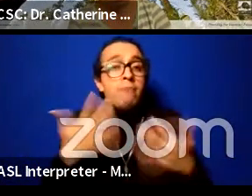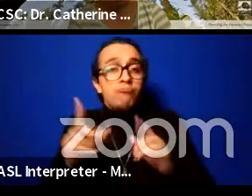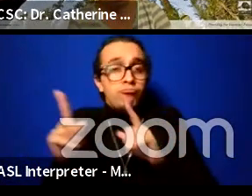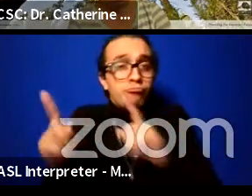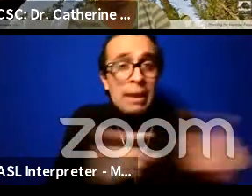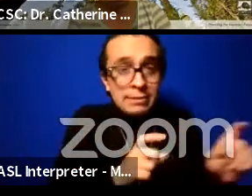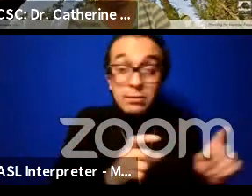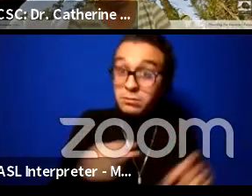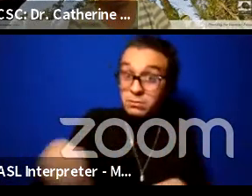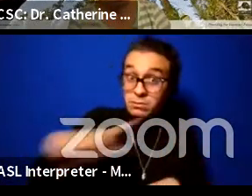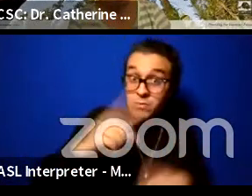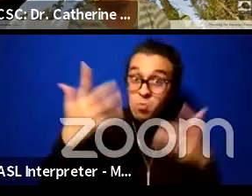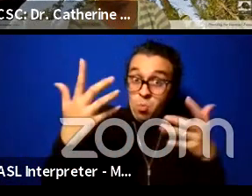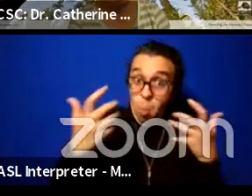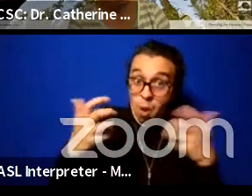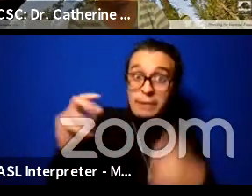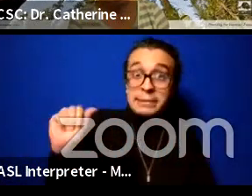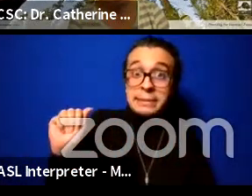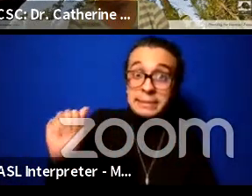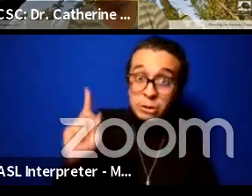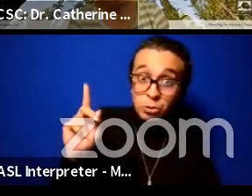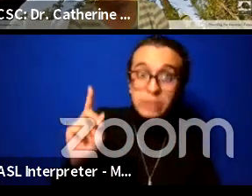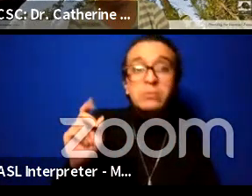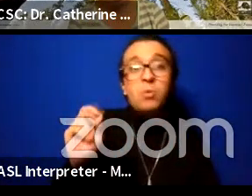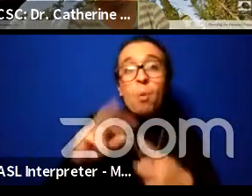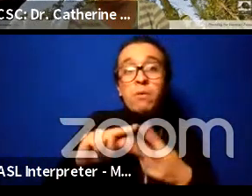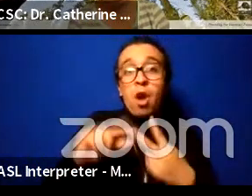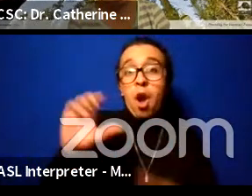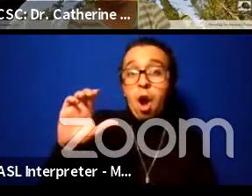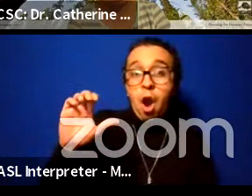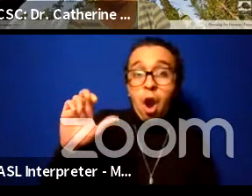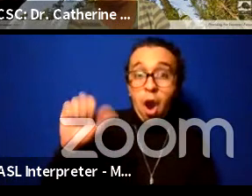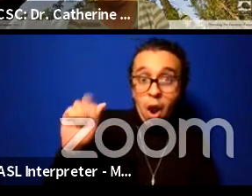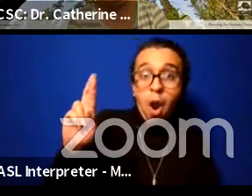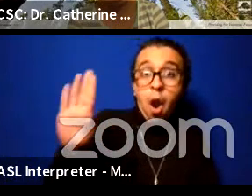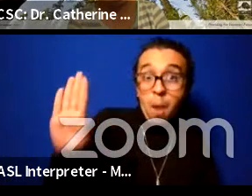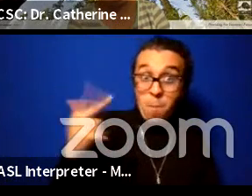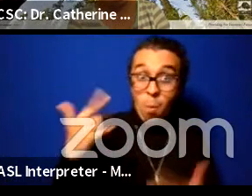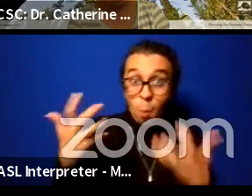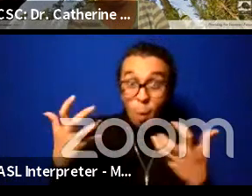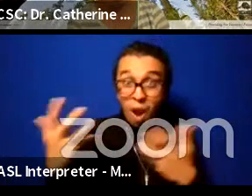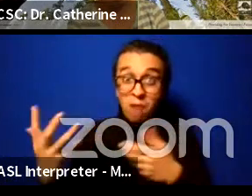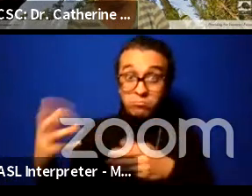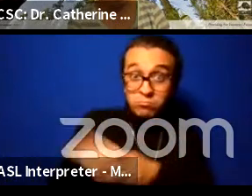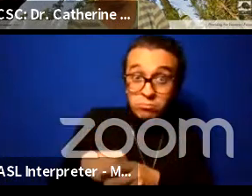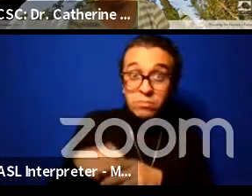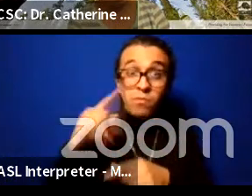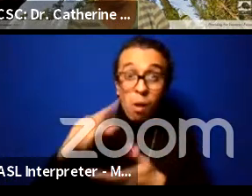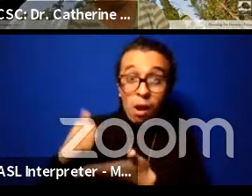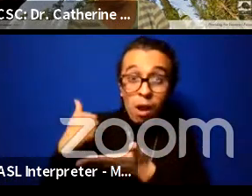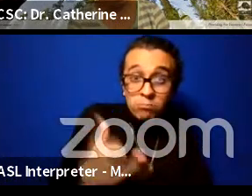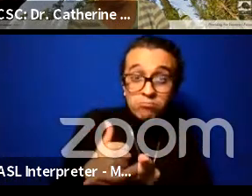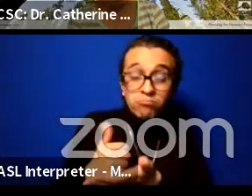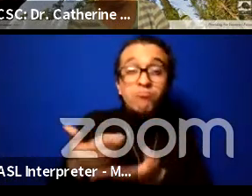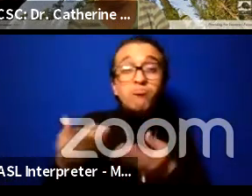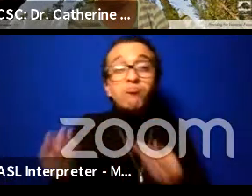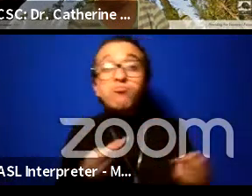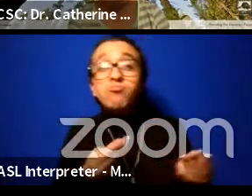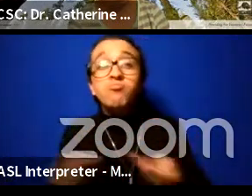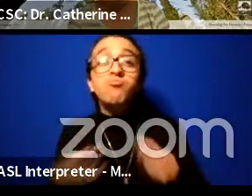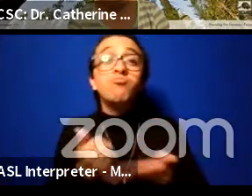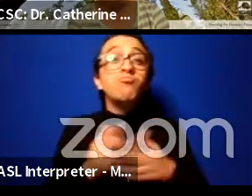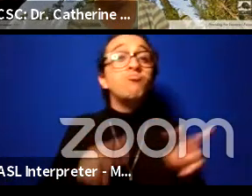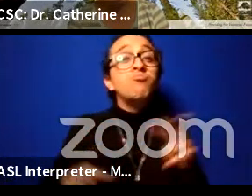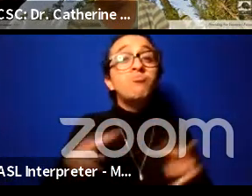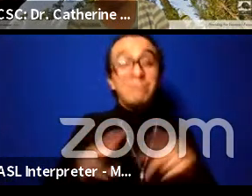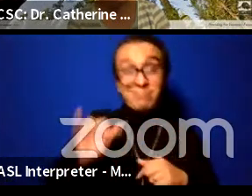CARB staff. And both the district and CARB are super willing to provide as many people as we needed. But the comments that we received,